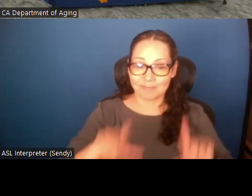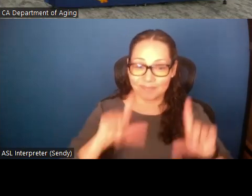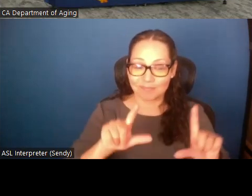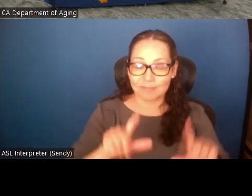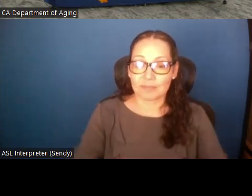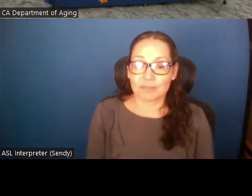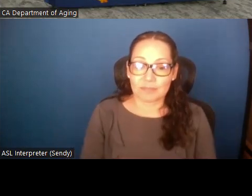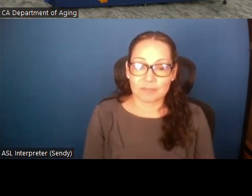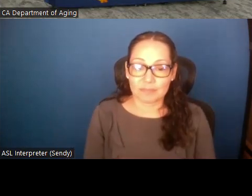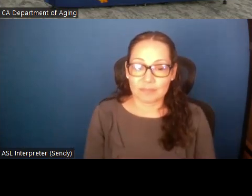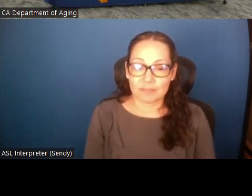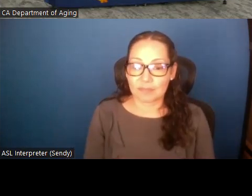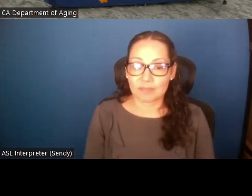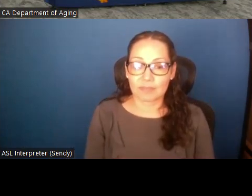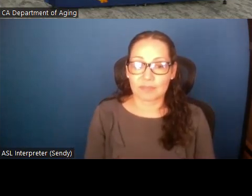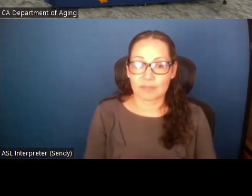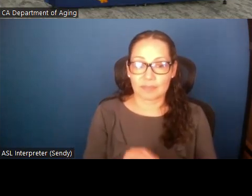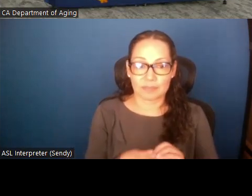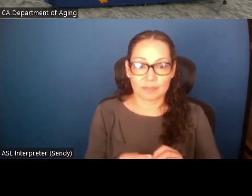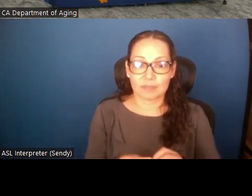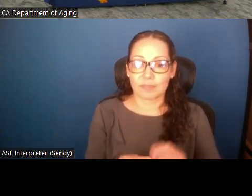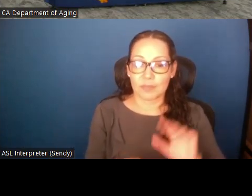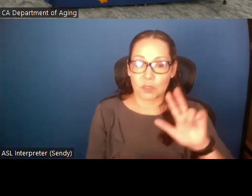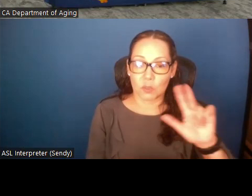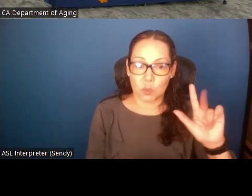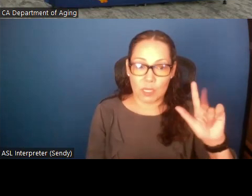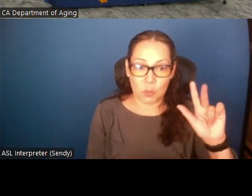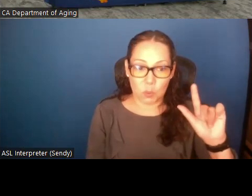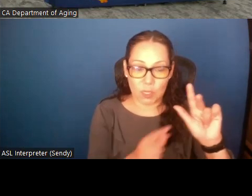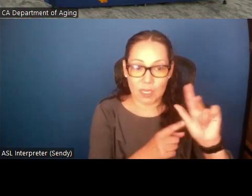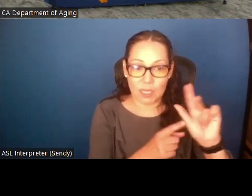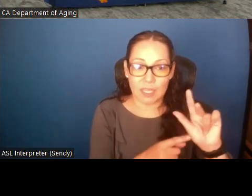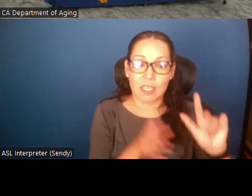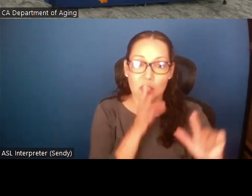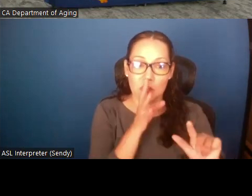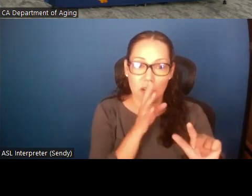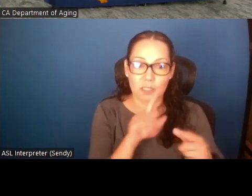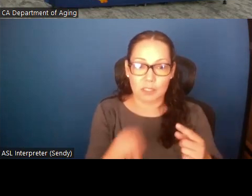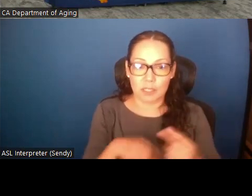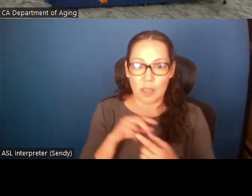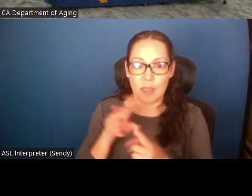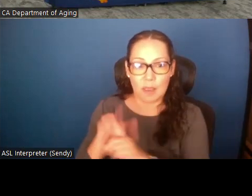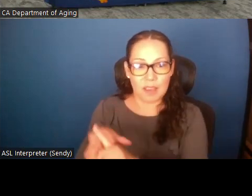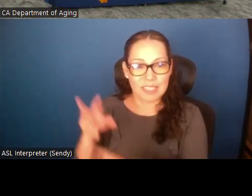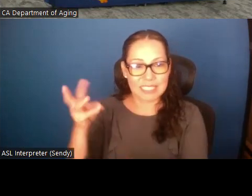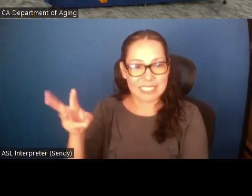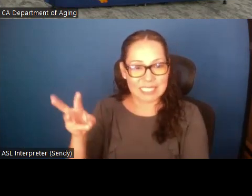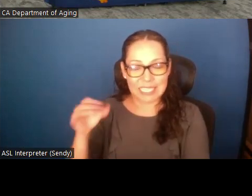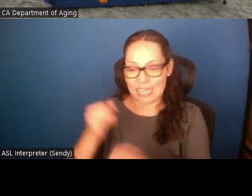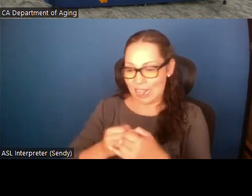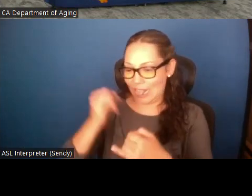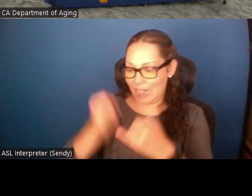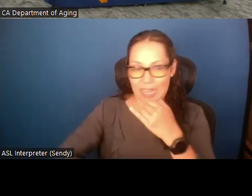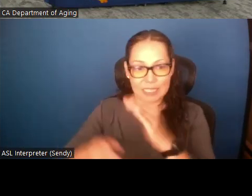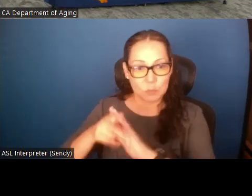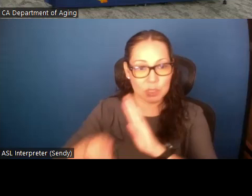So slide 23, this speaks to actionable principle 6B. This is the last principle